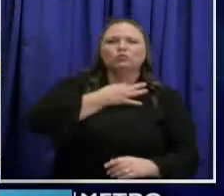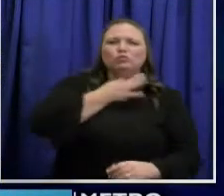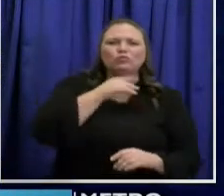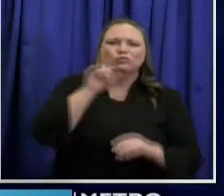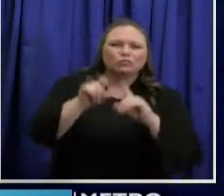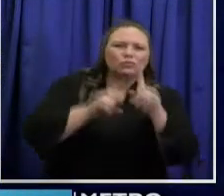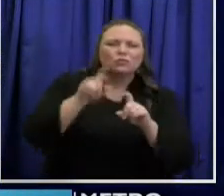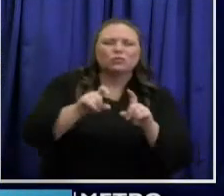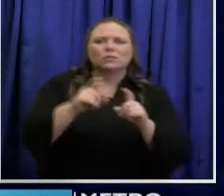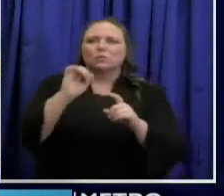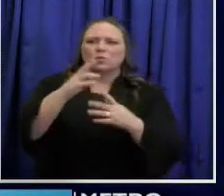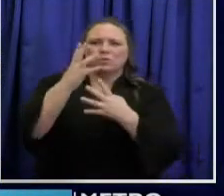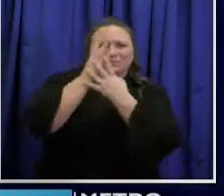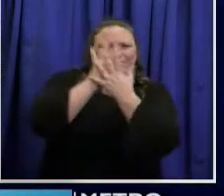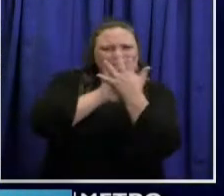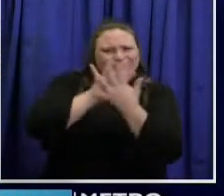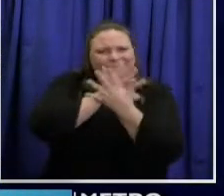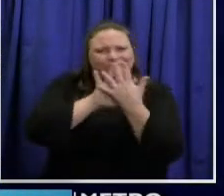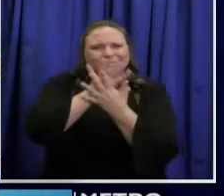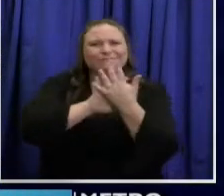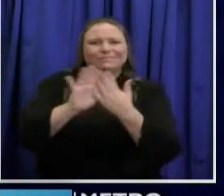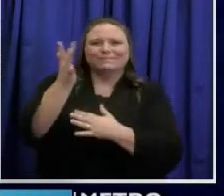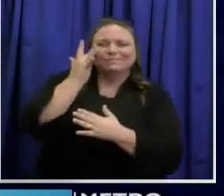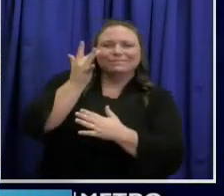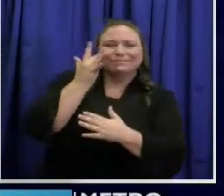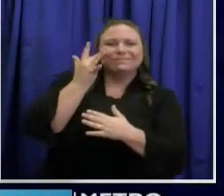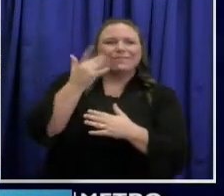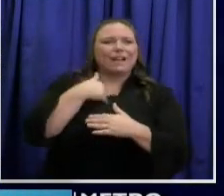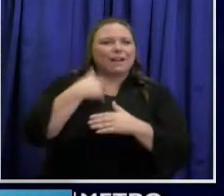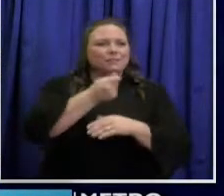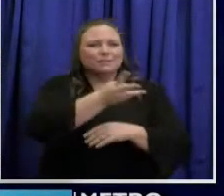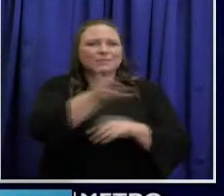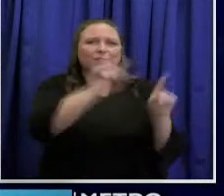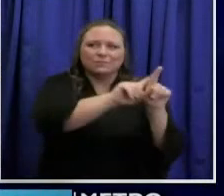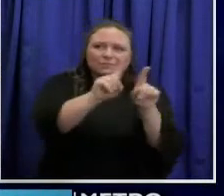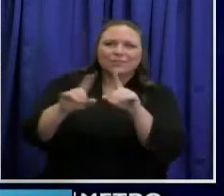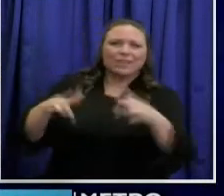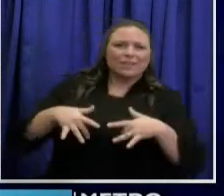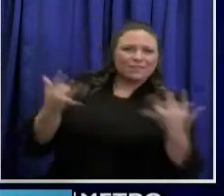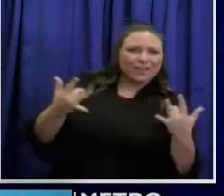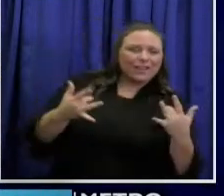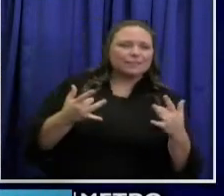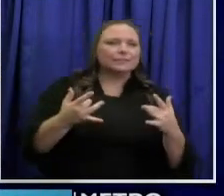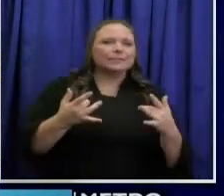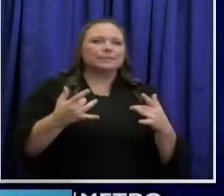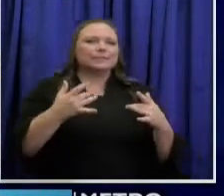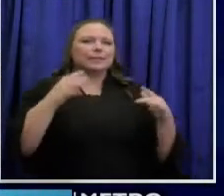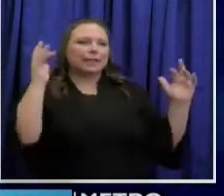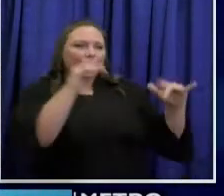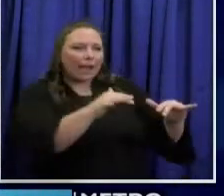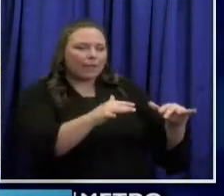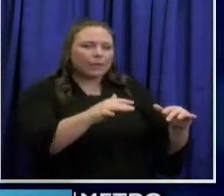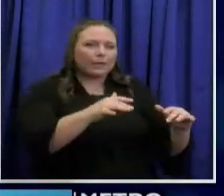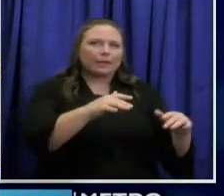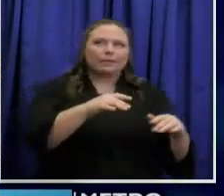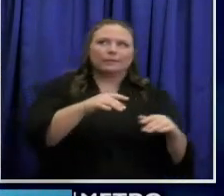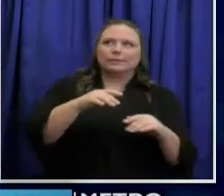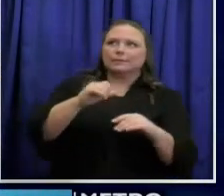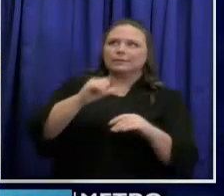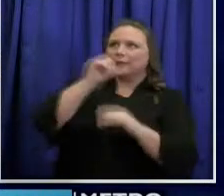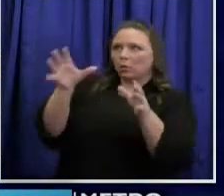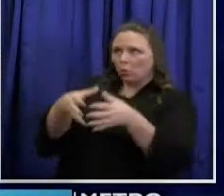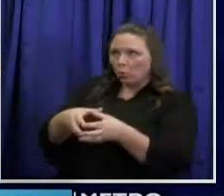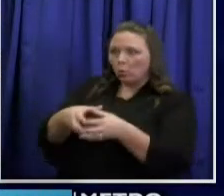some confusion because there are a number of events and gatherings versus groupings to consider. How does everyone define that? But